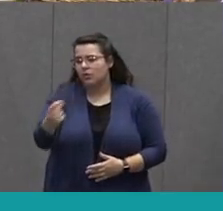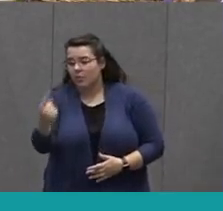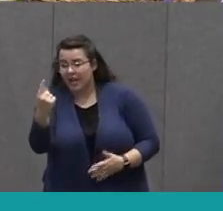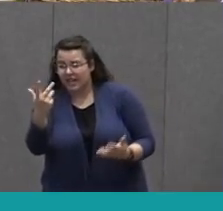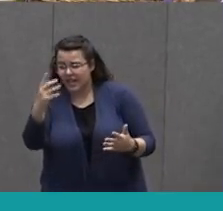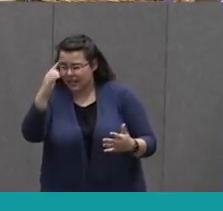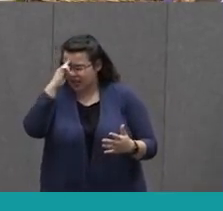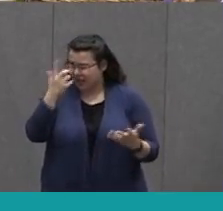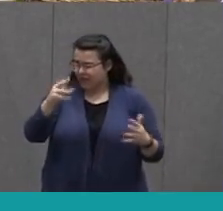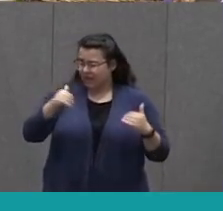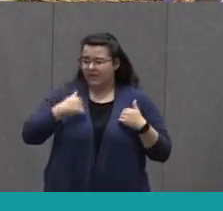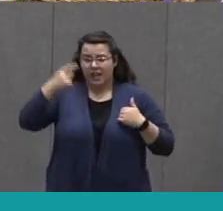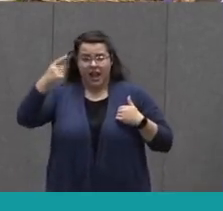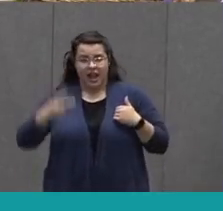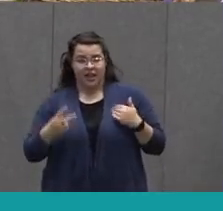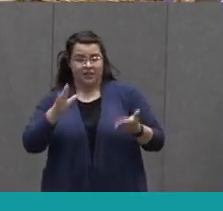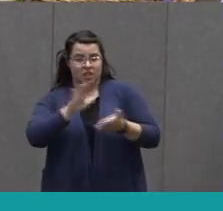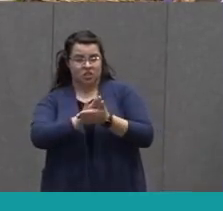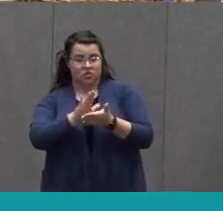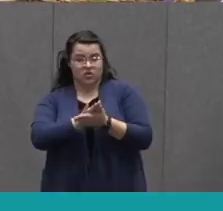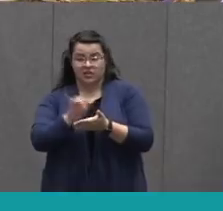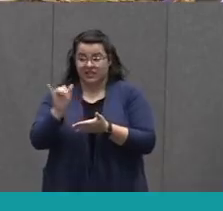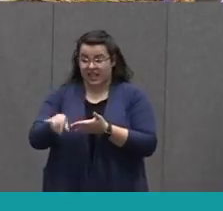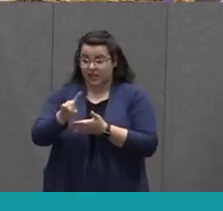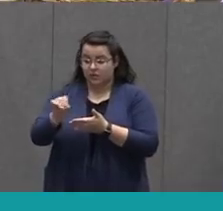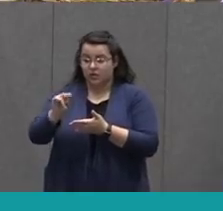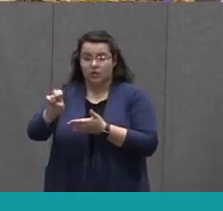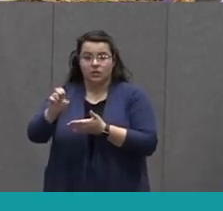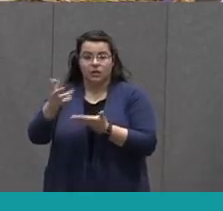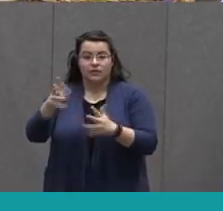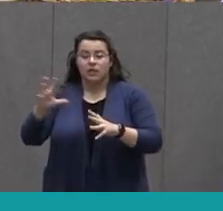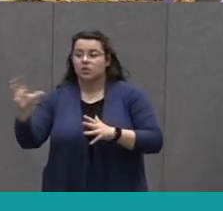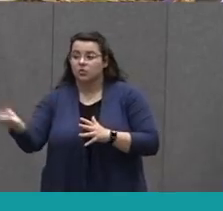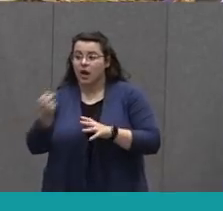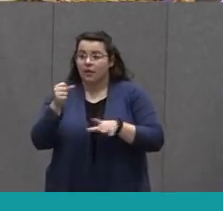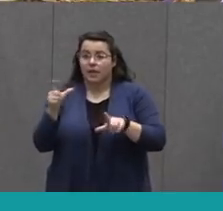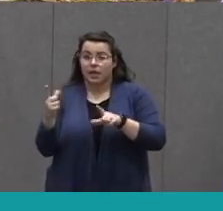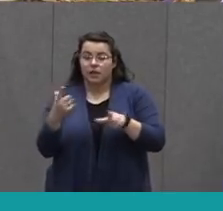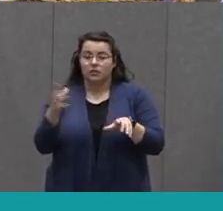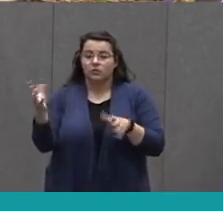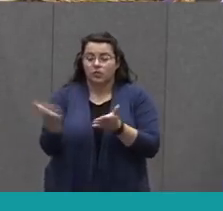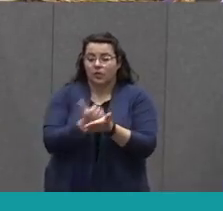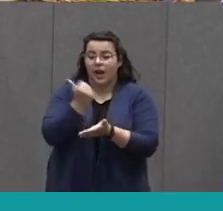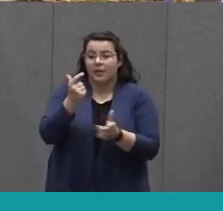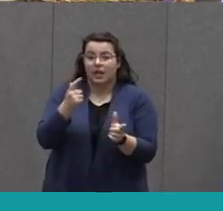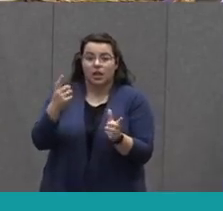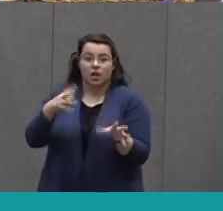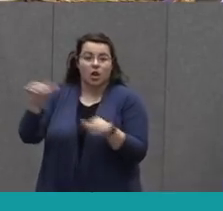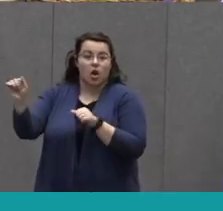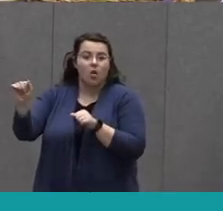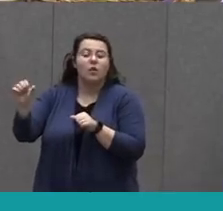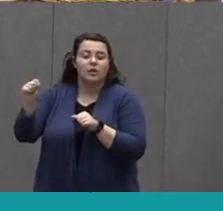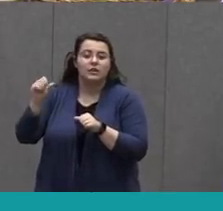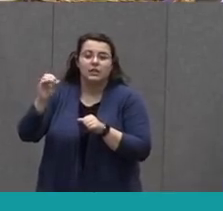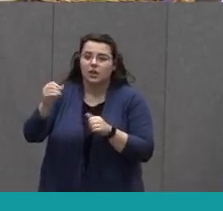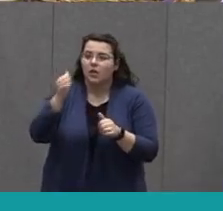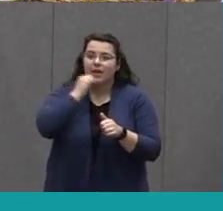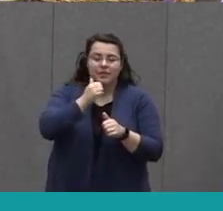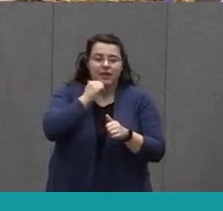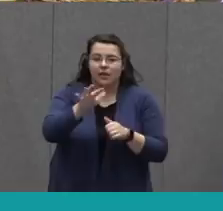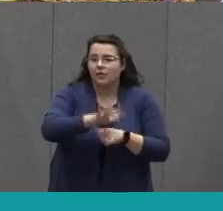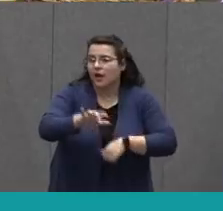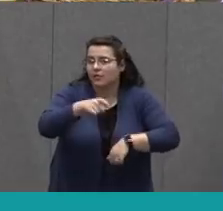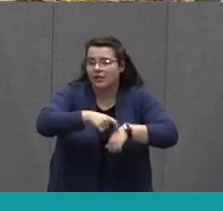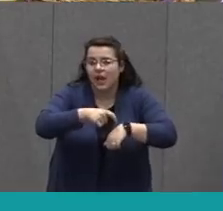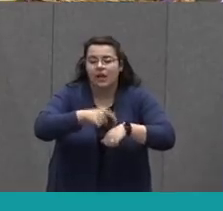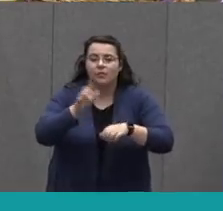about half of the schools in the zone are grab-and-go. So every day around this time, we go out there, say